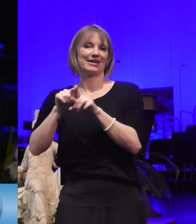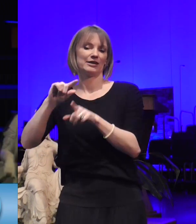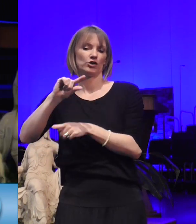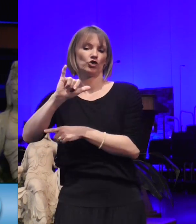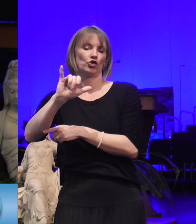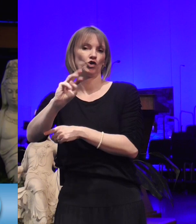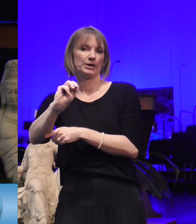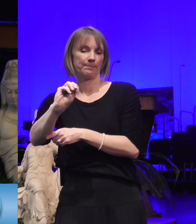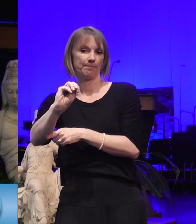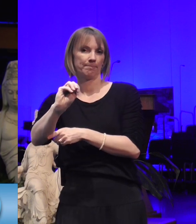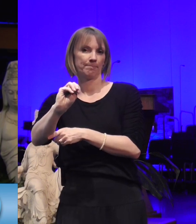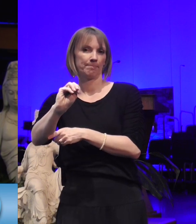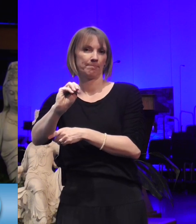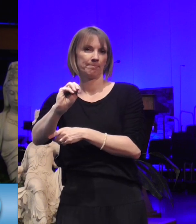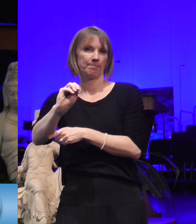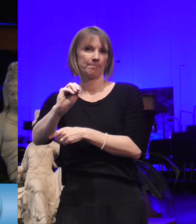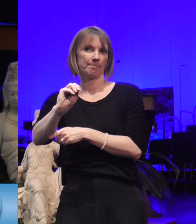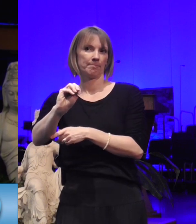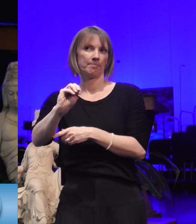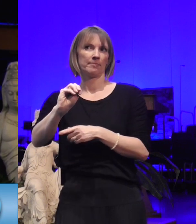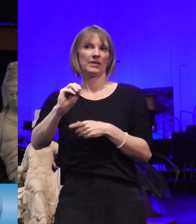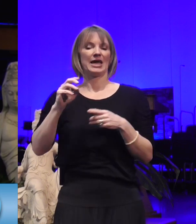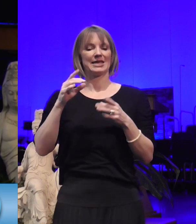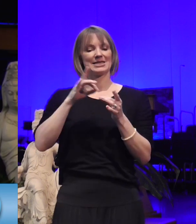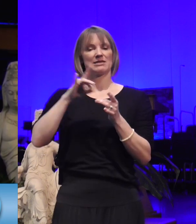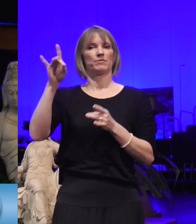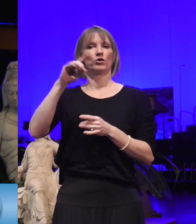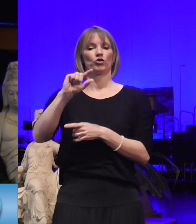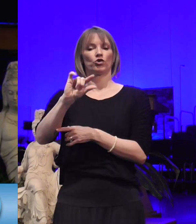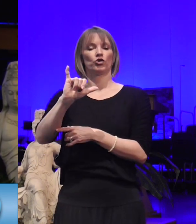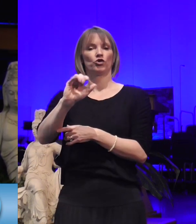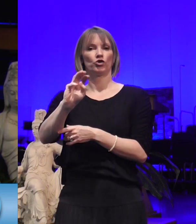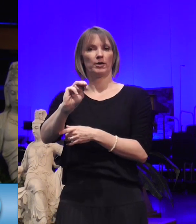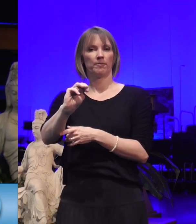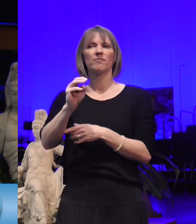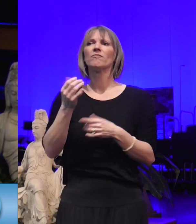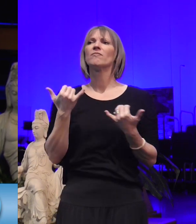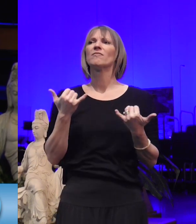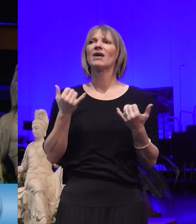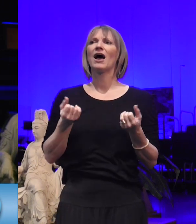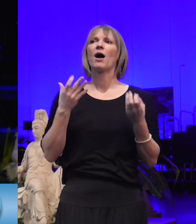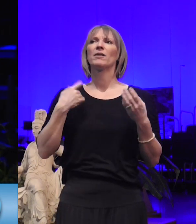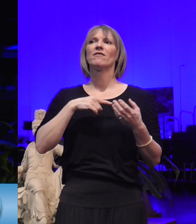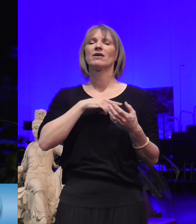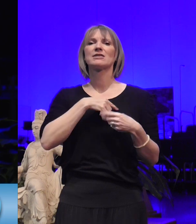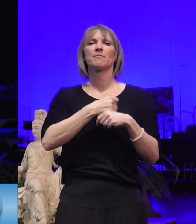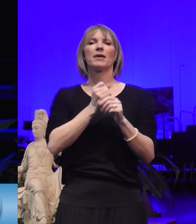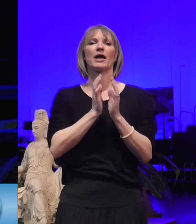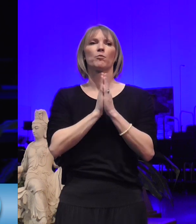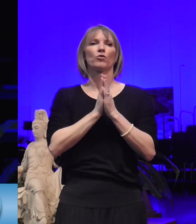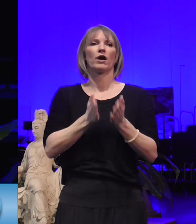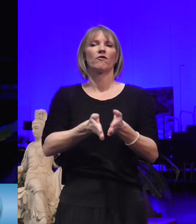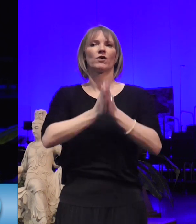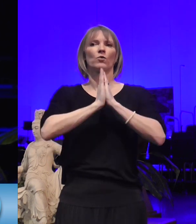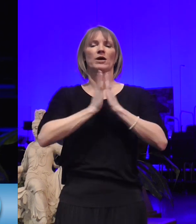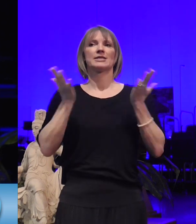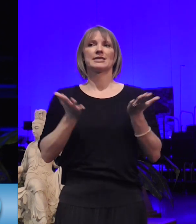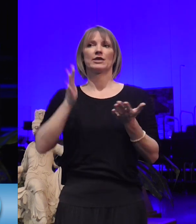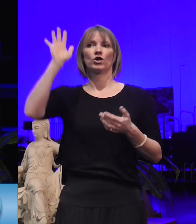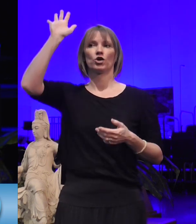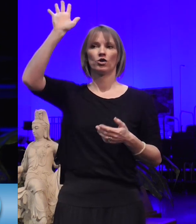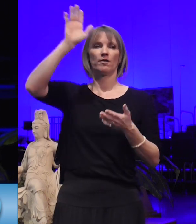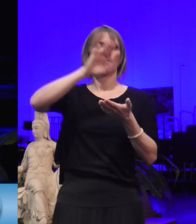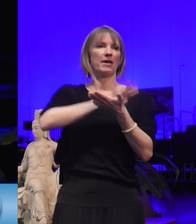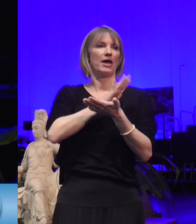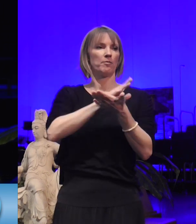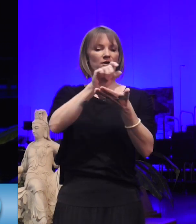G-Y-M. Seeing prayer as a spiritual gym. You know, right now, how many of us ever make prayer requests here at Mile High Church and fill those